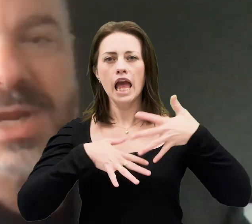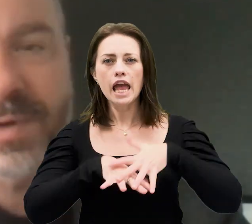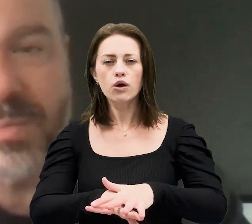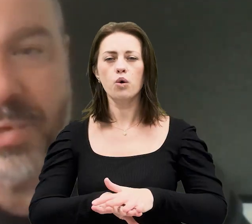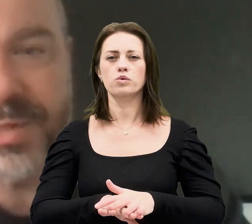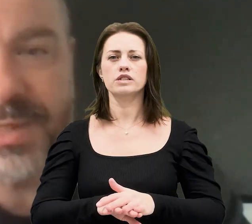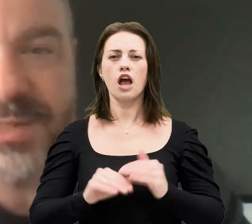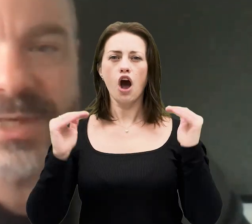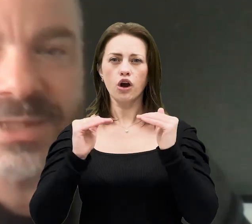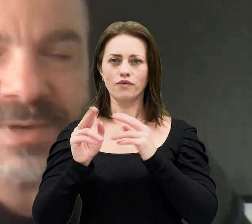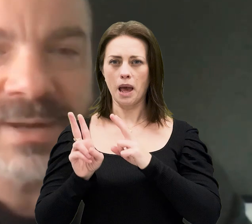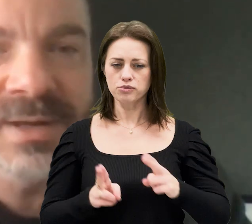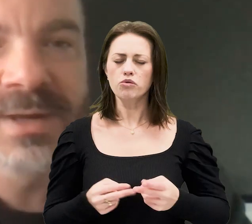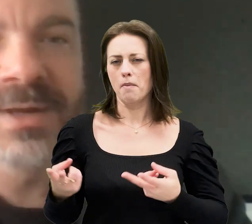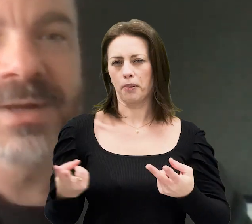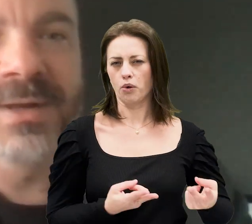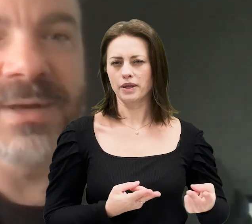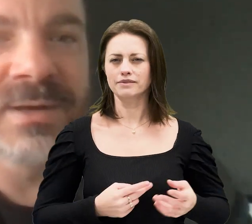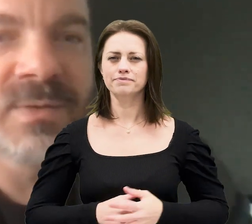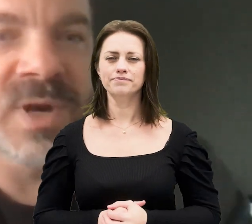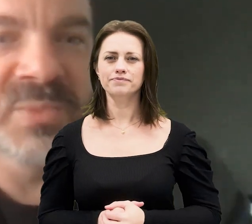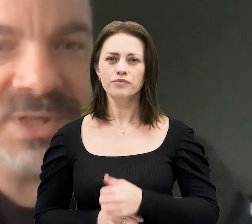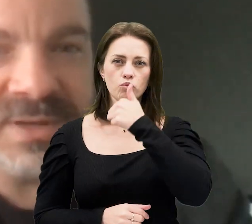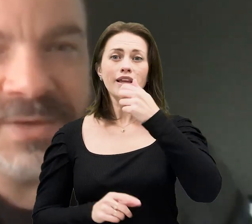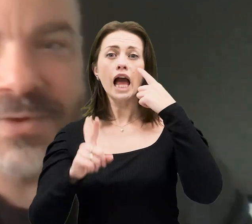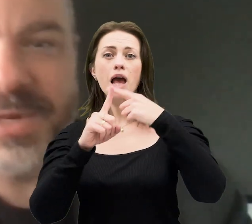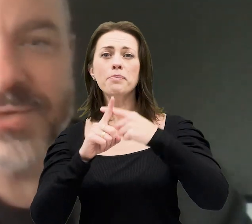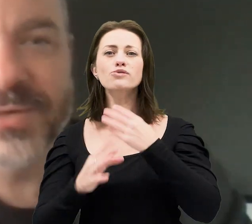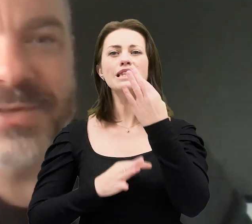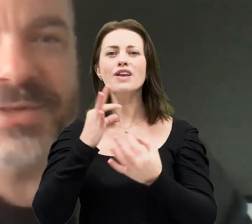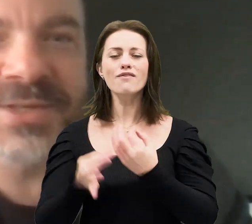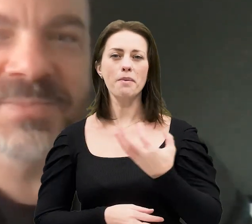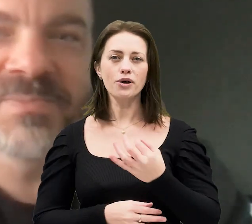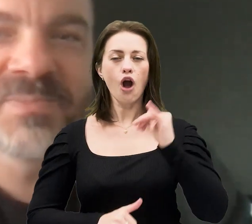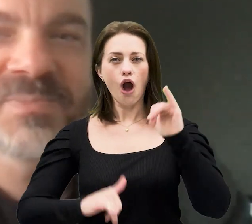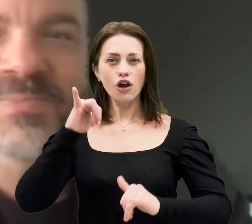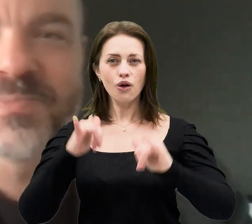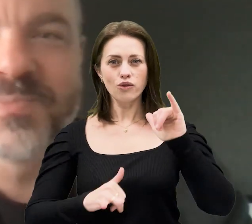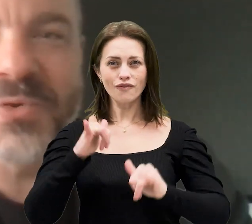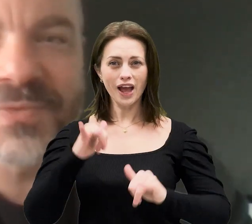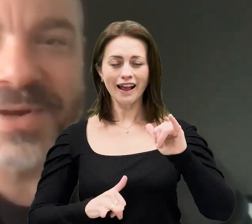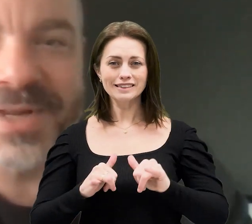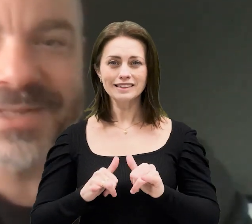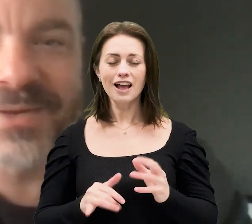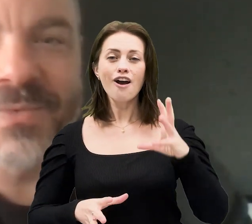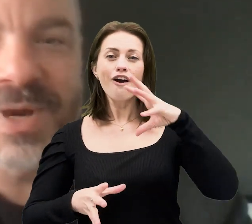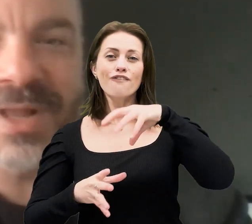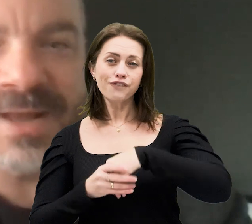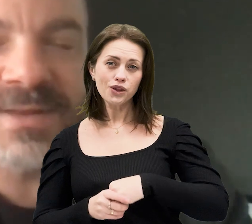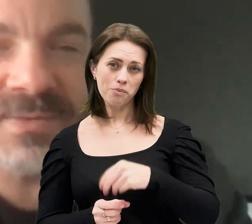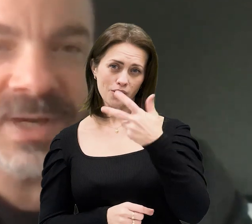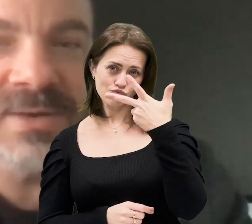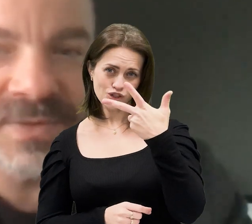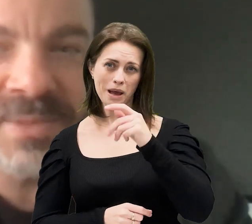inclusion, equal opportunities, etc. One positive information: this conference